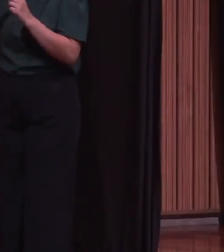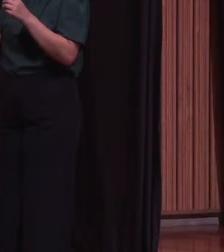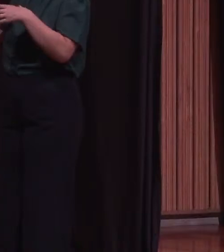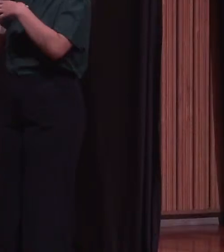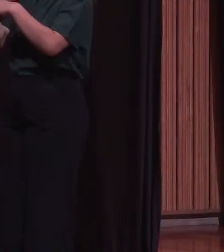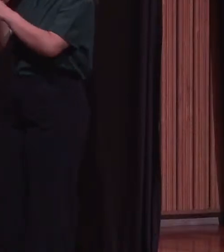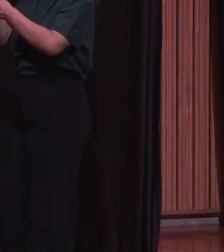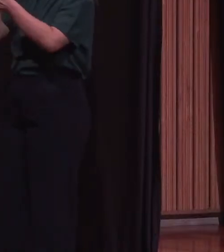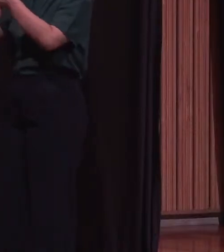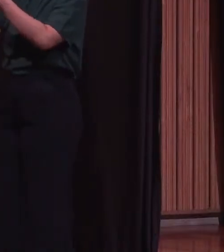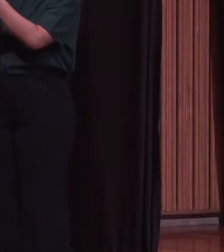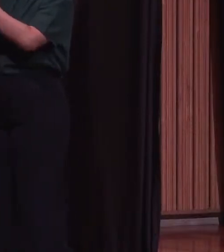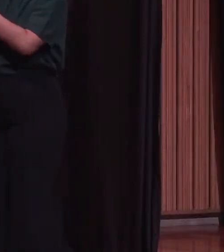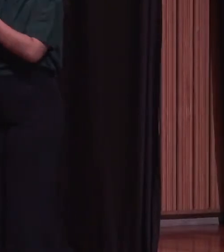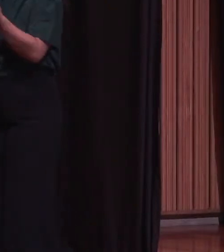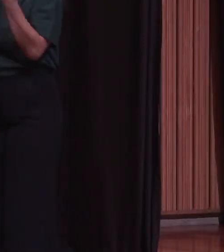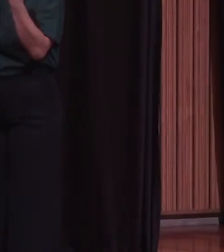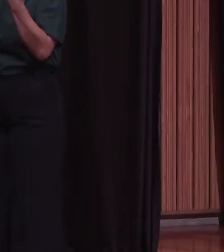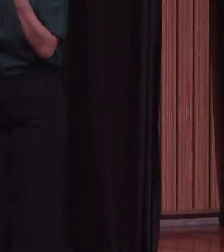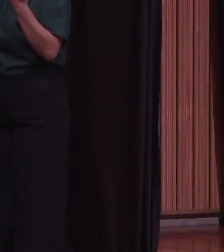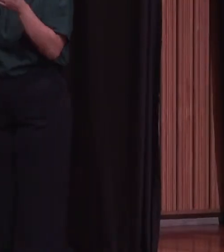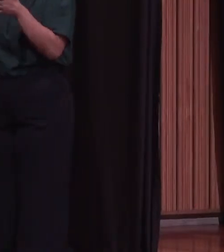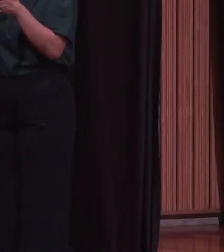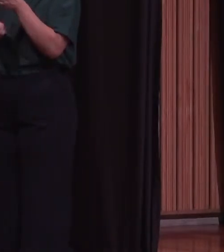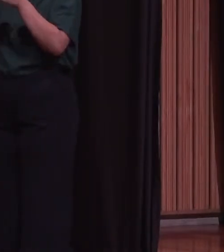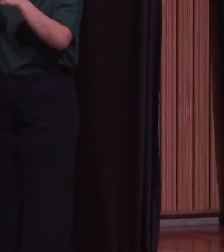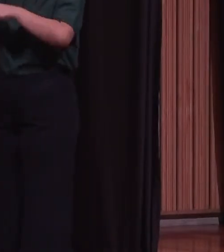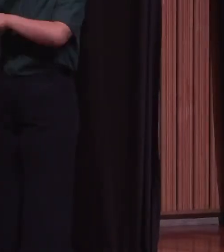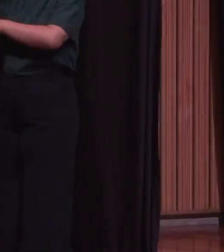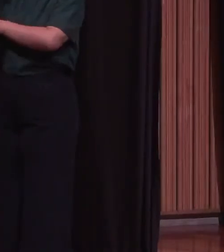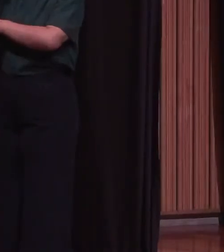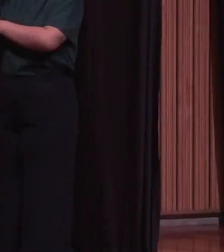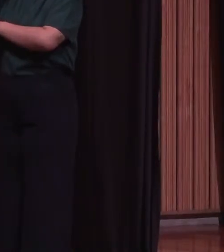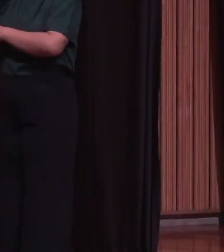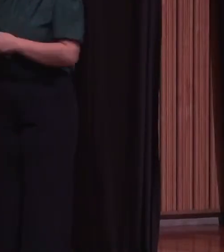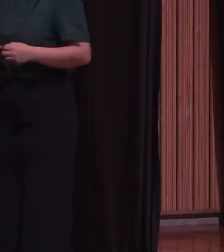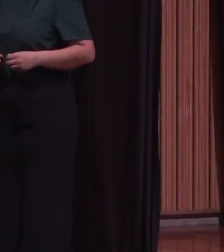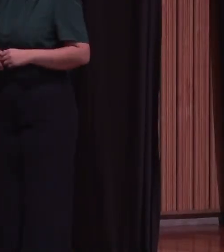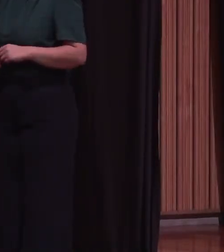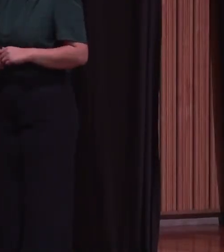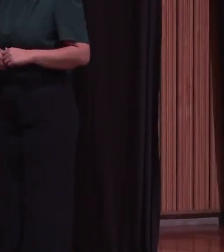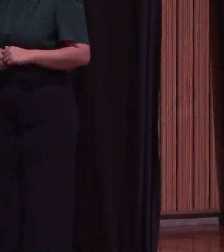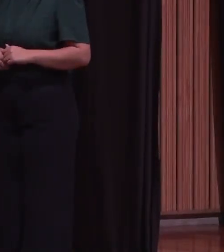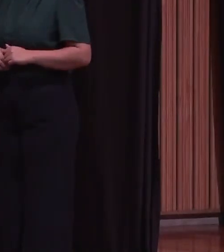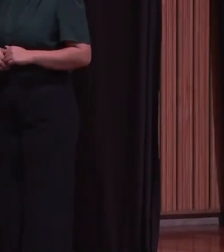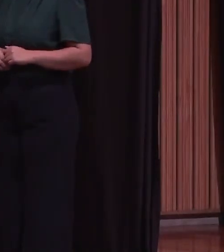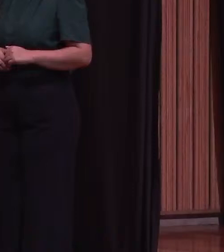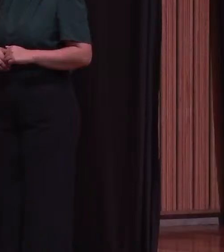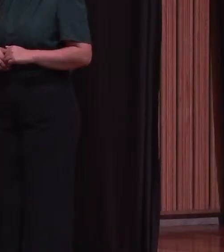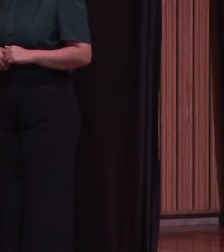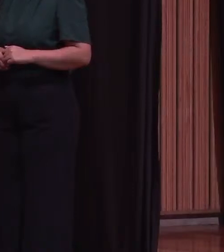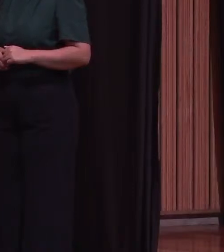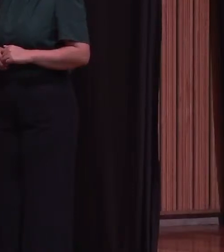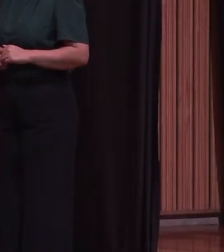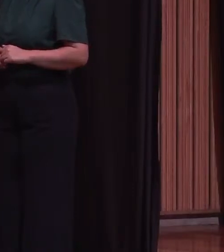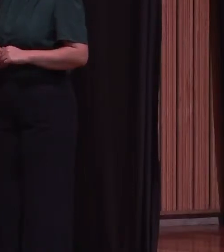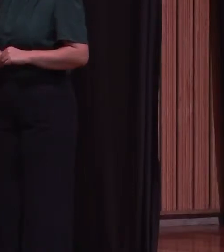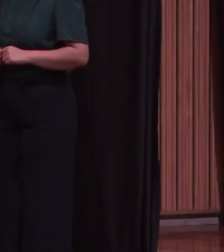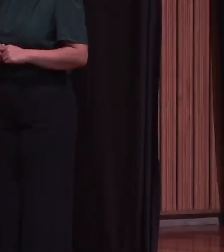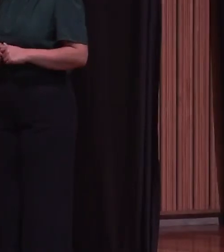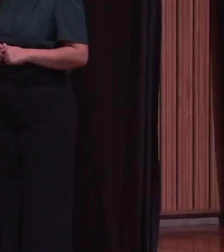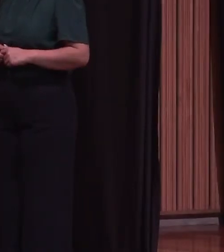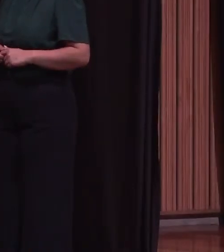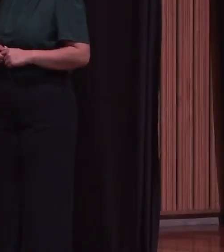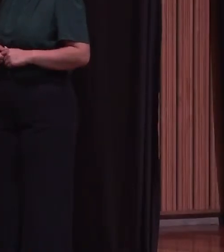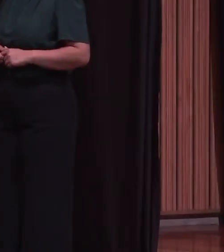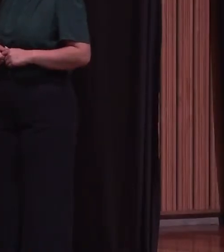eso. Ahorita nada más vamos a finalizar la conferencia. Gracias. Y bueno,